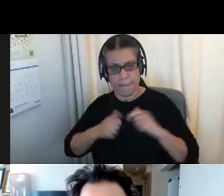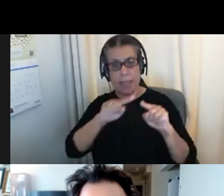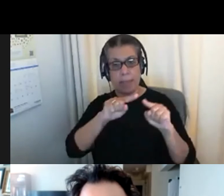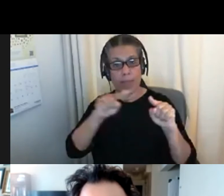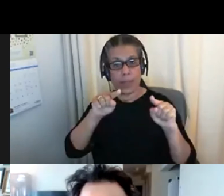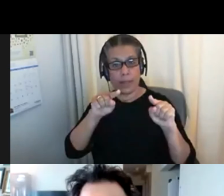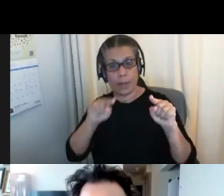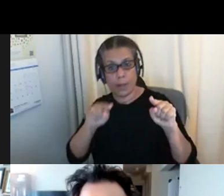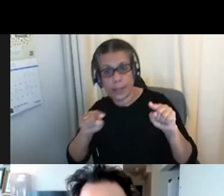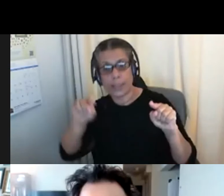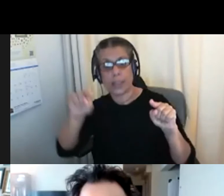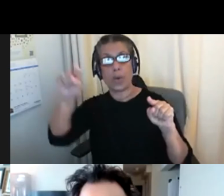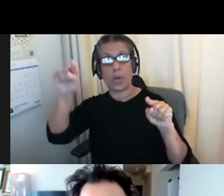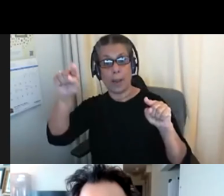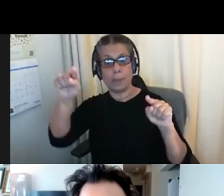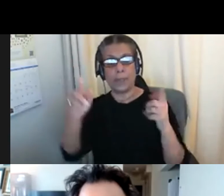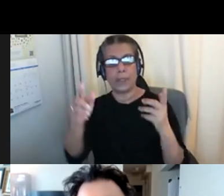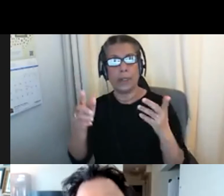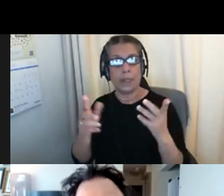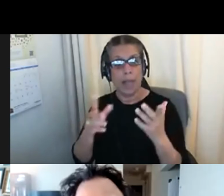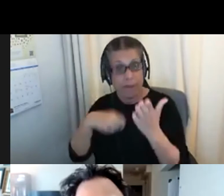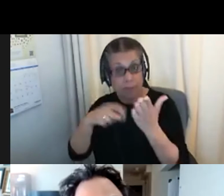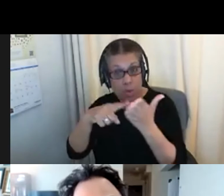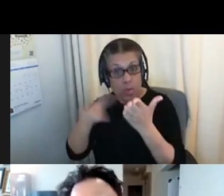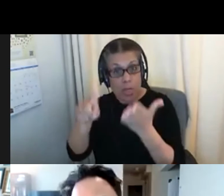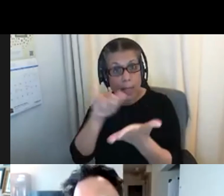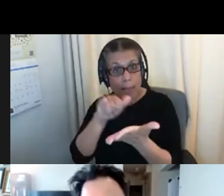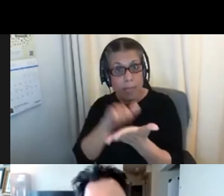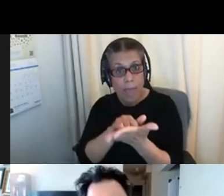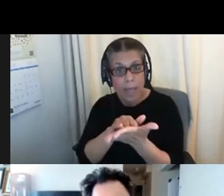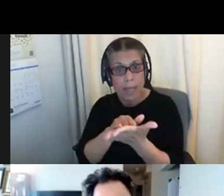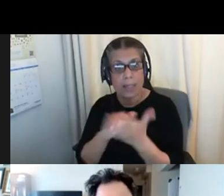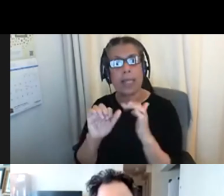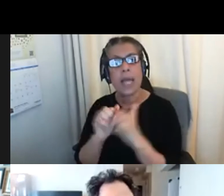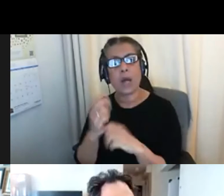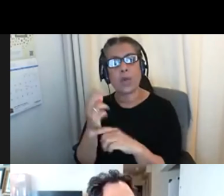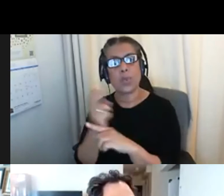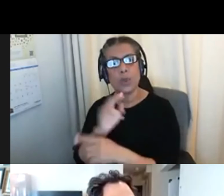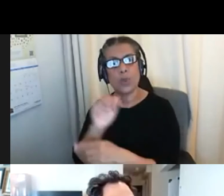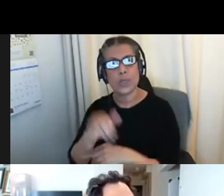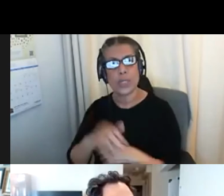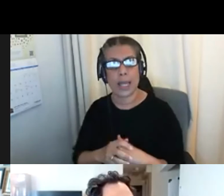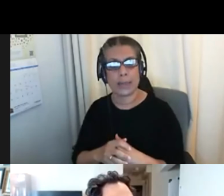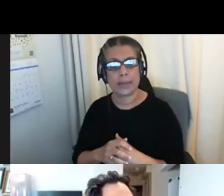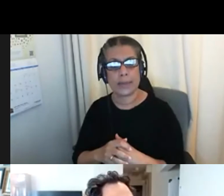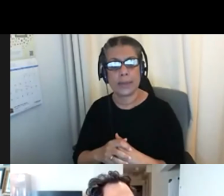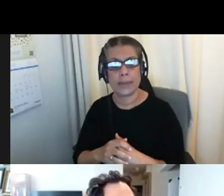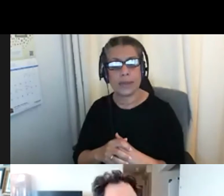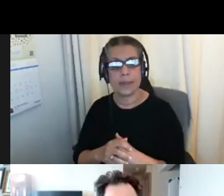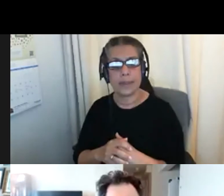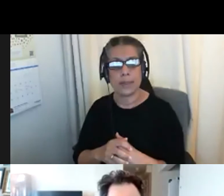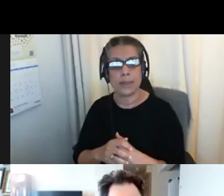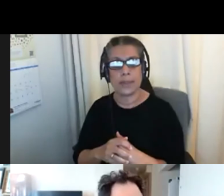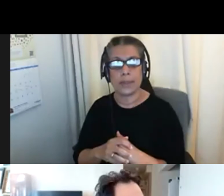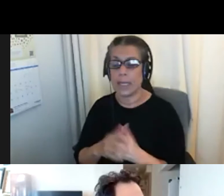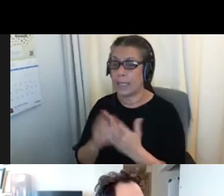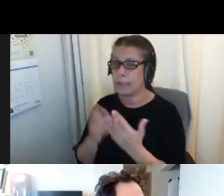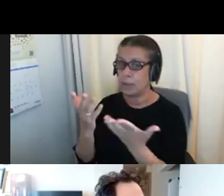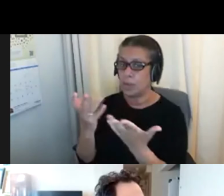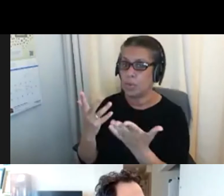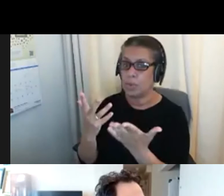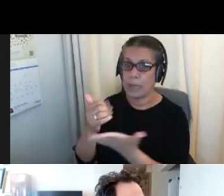into consideration in developing the SURE and how it should be used. And please, Laurie, Deb, and Sierra, please jump in and correct